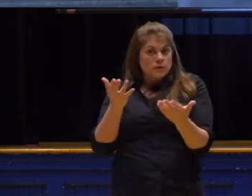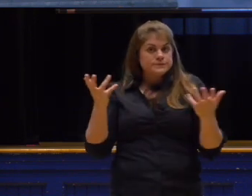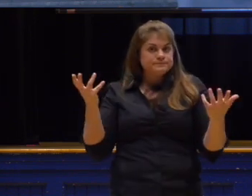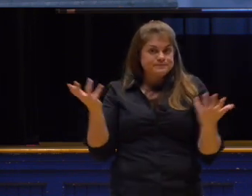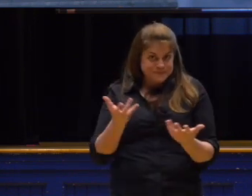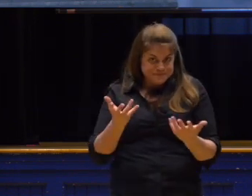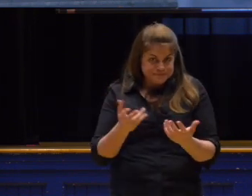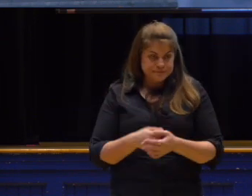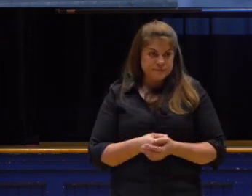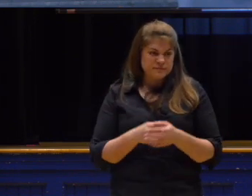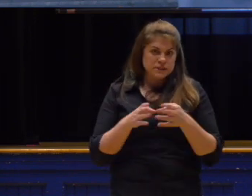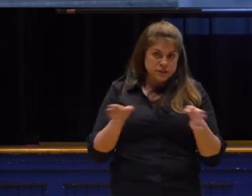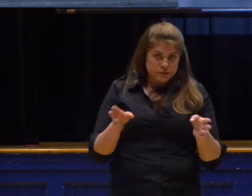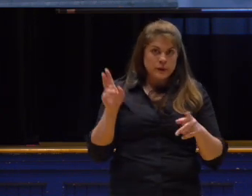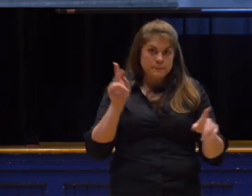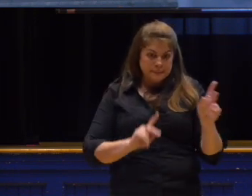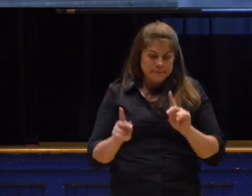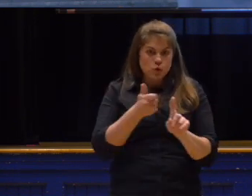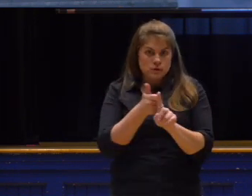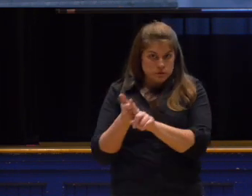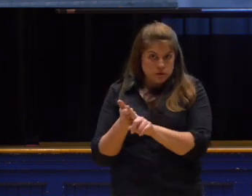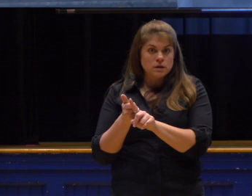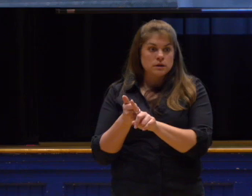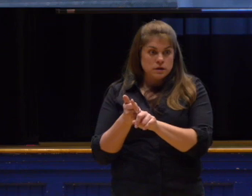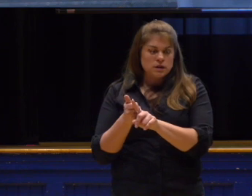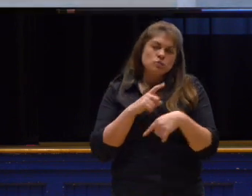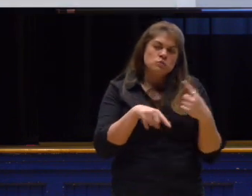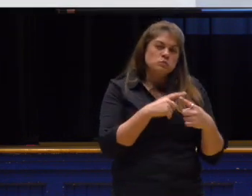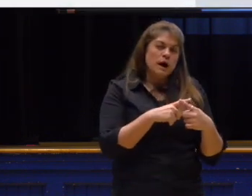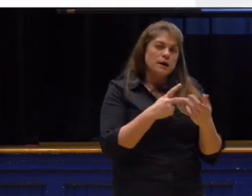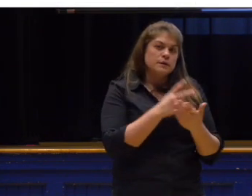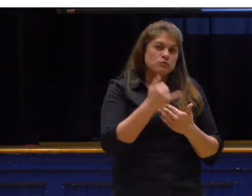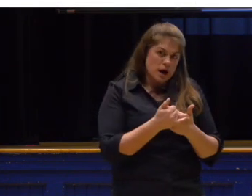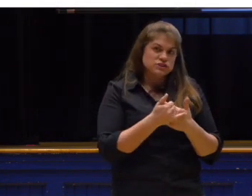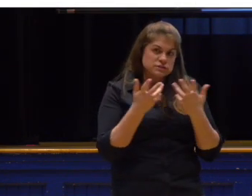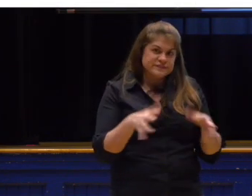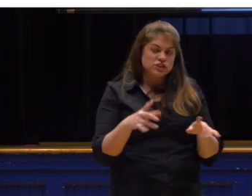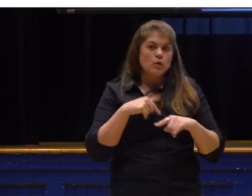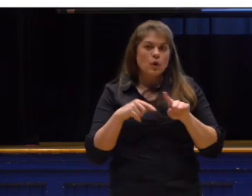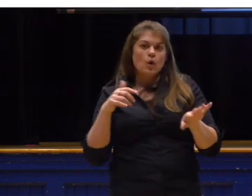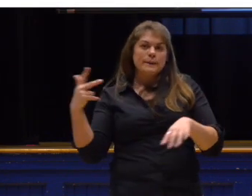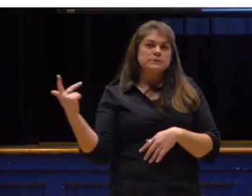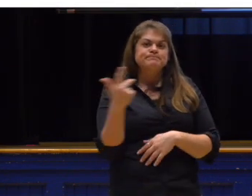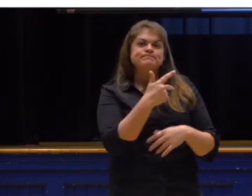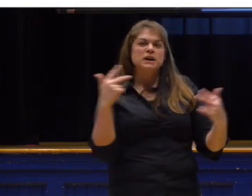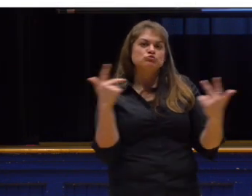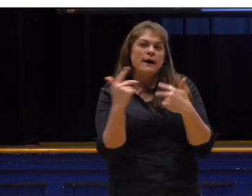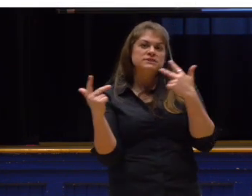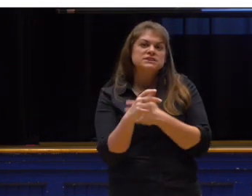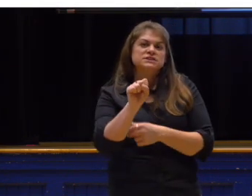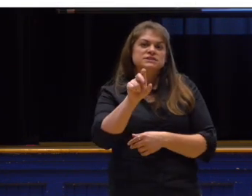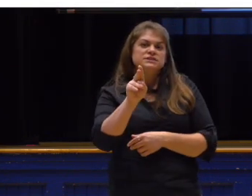in general, for people who are going to be, when the project is complete, traversing up and down Sumner Avenue, it's going to